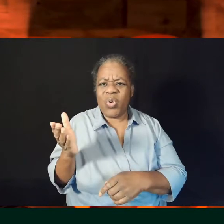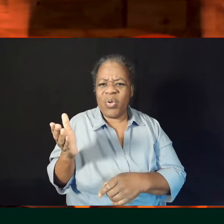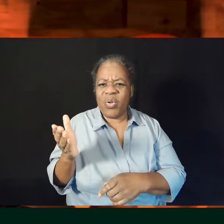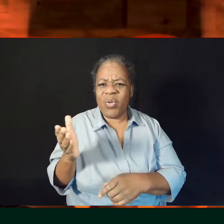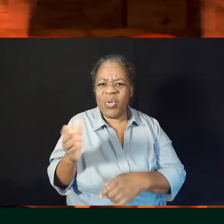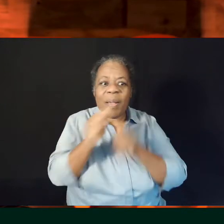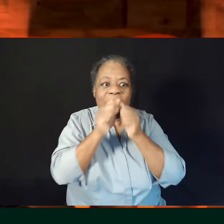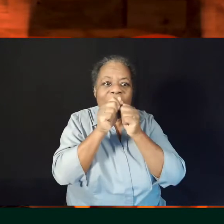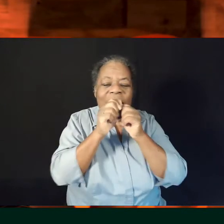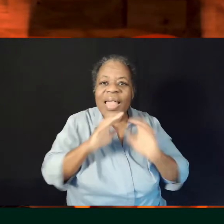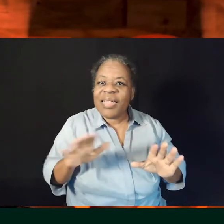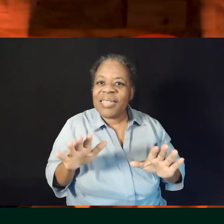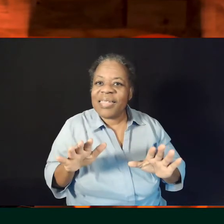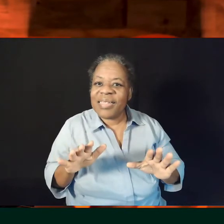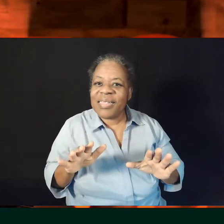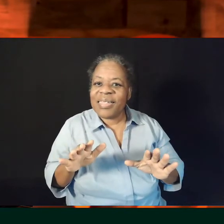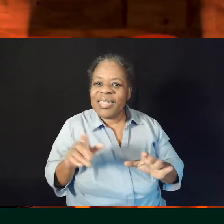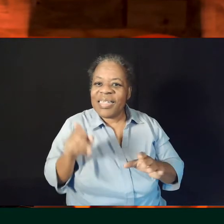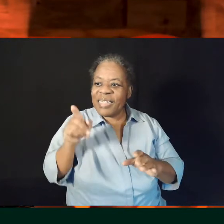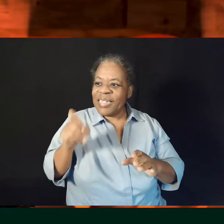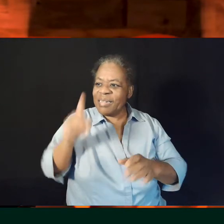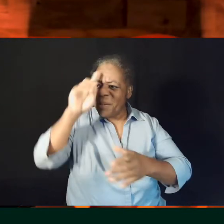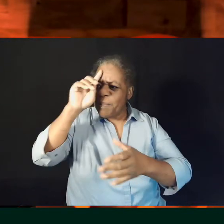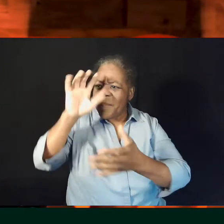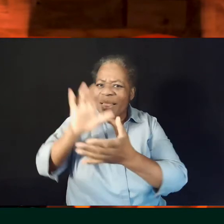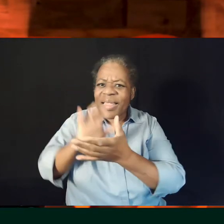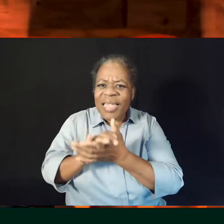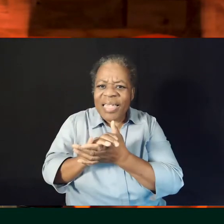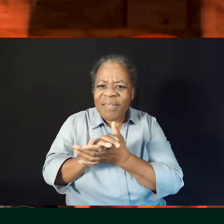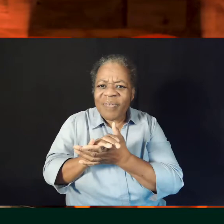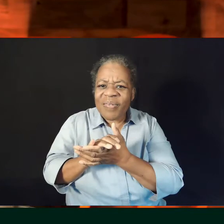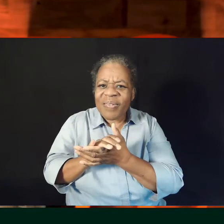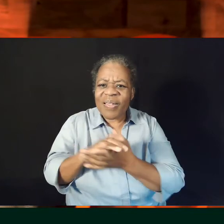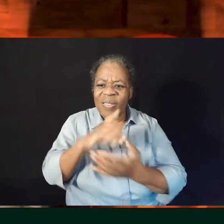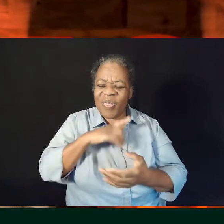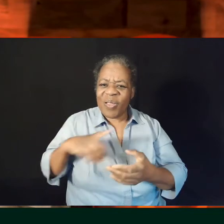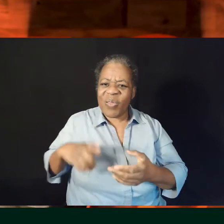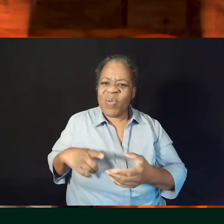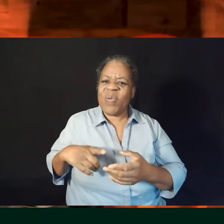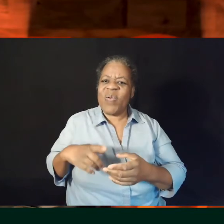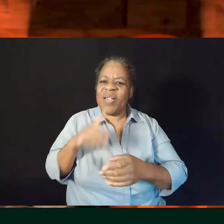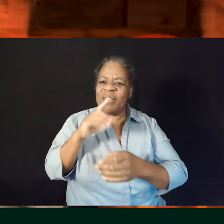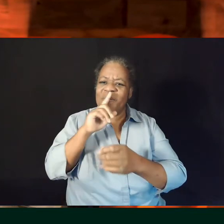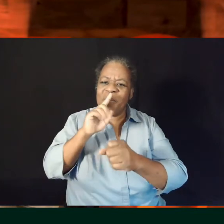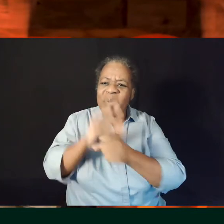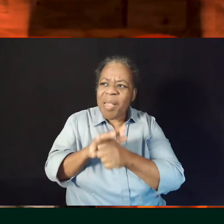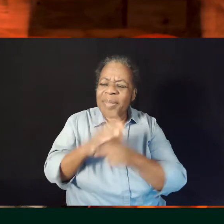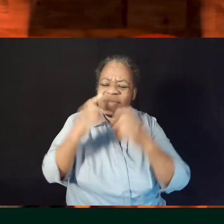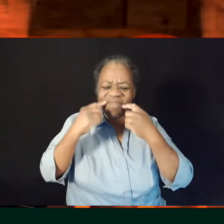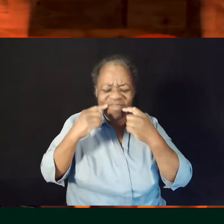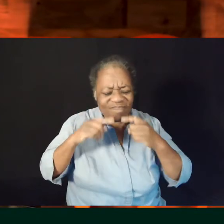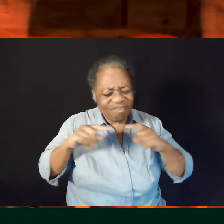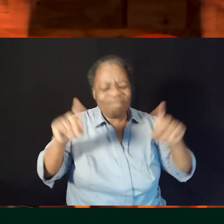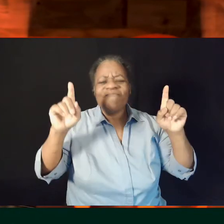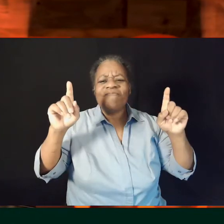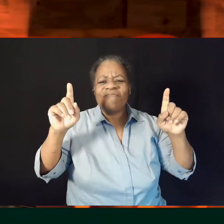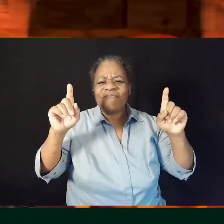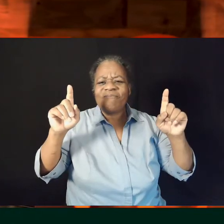Blessed is she who has believed that the Lord would fulfill his promises to her.